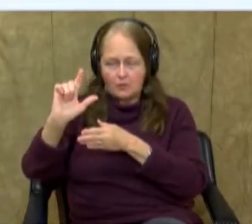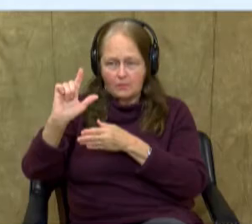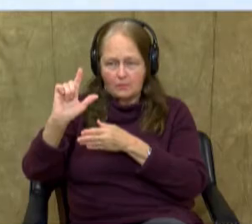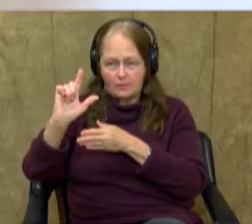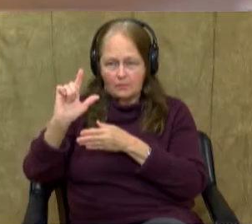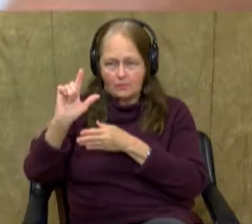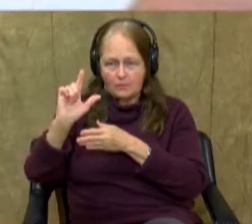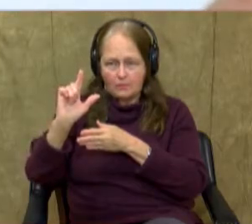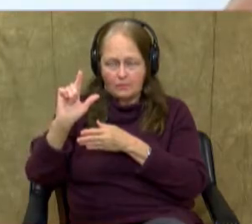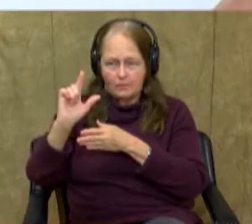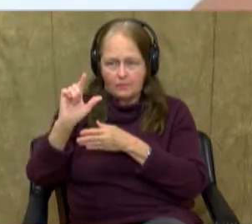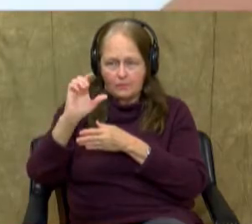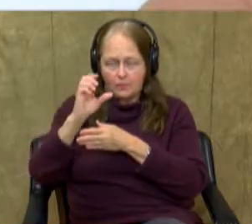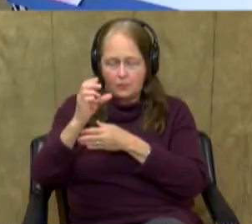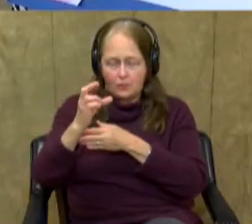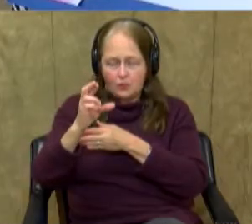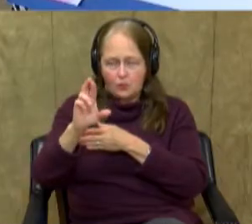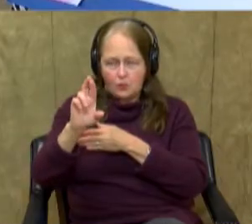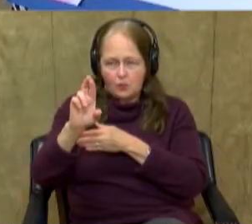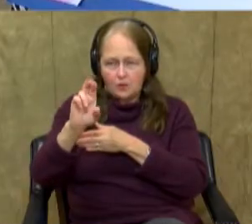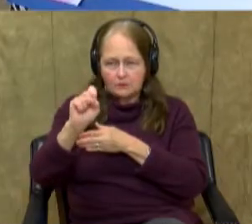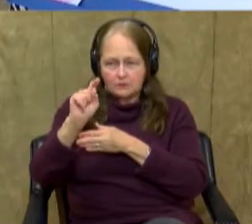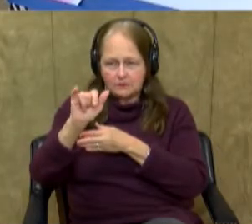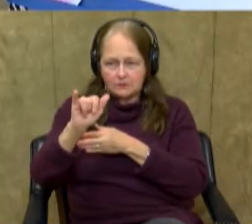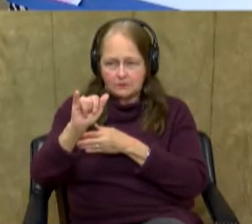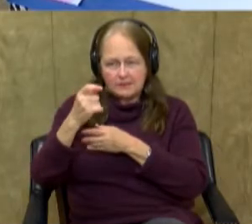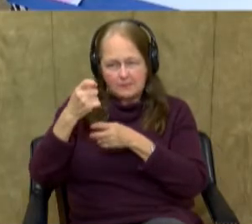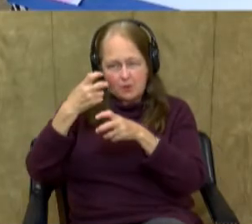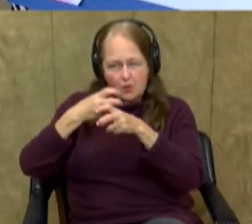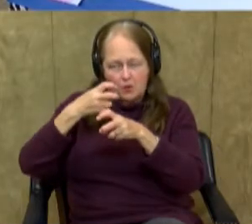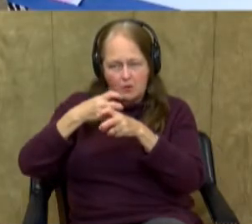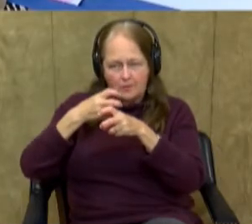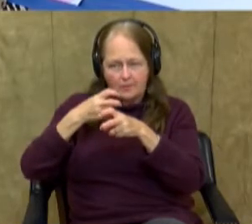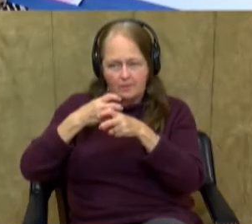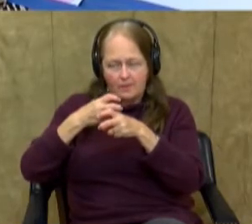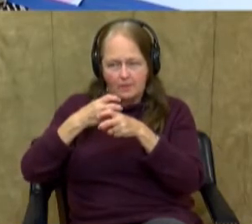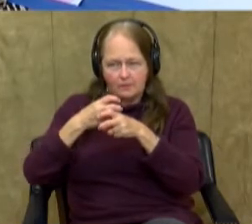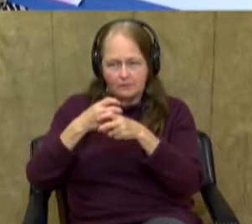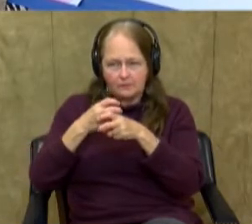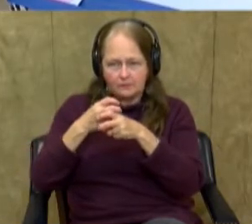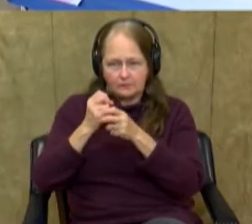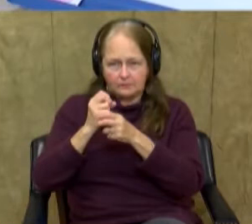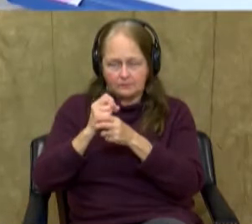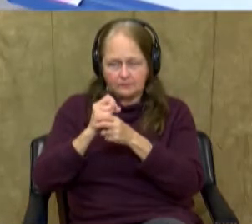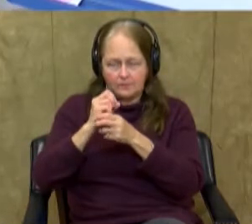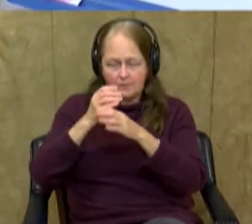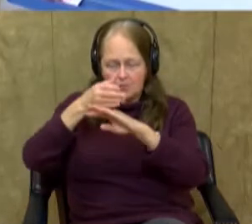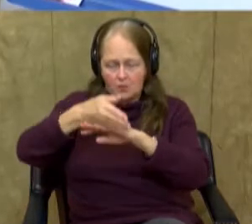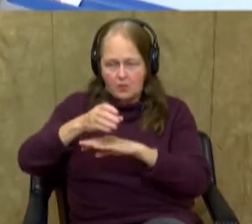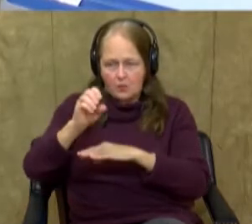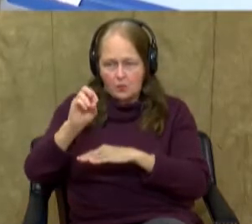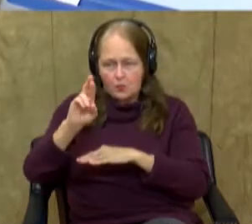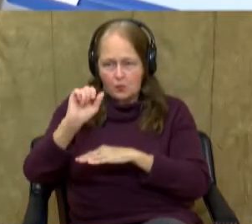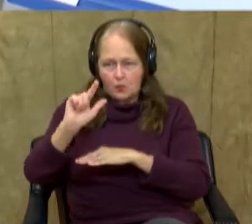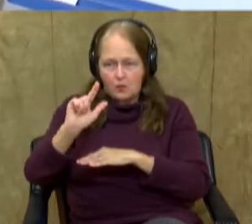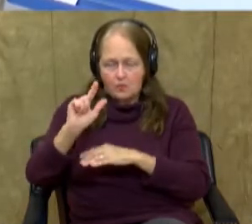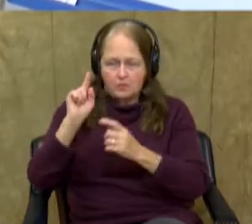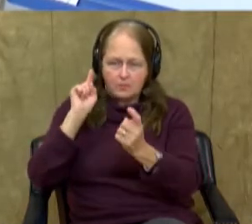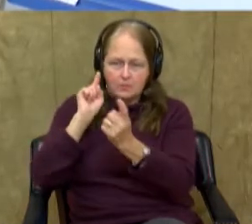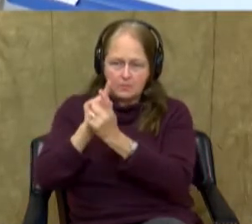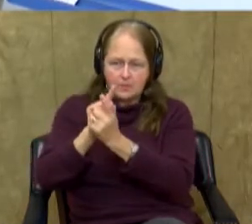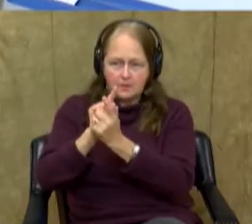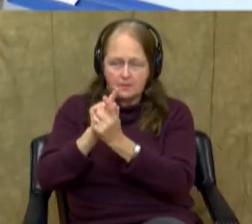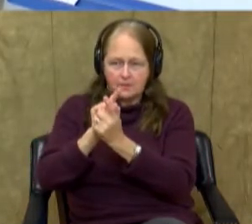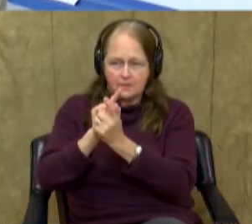Fantastic. He called them the crusty coral because they're kind of hard. Whoop, and I'm not going straight. And after the coral, who did he run